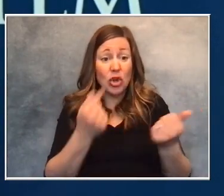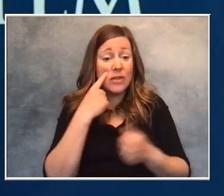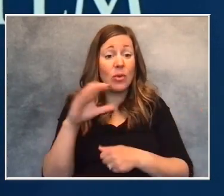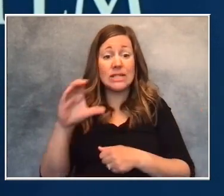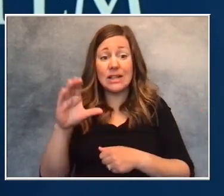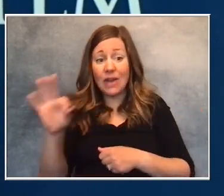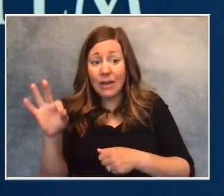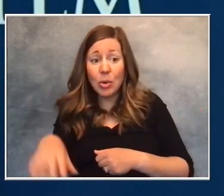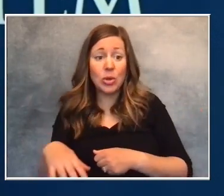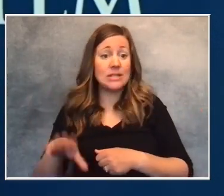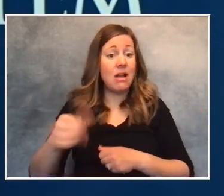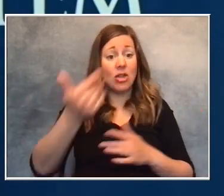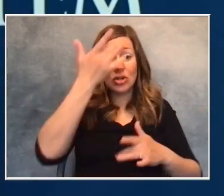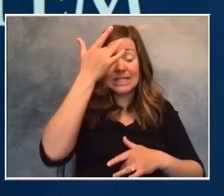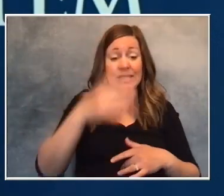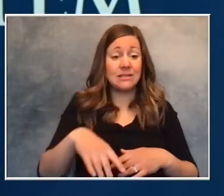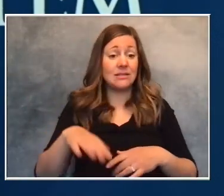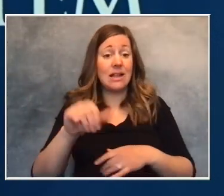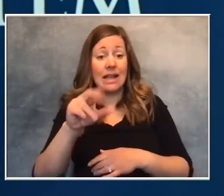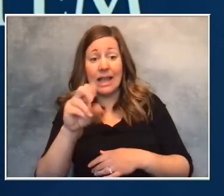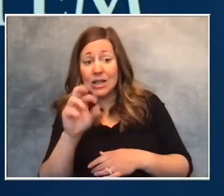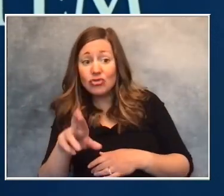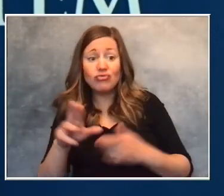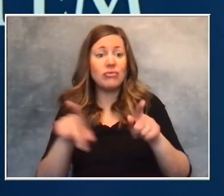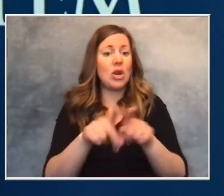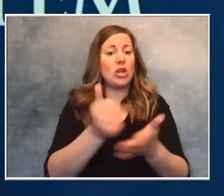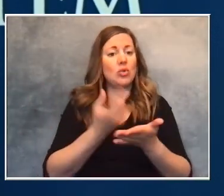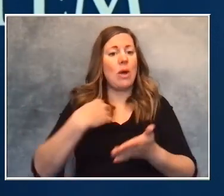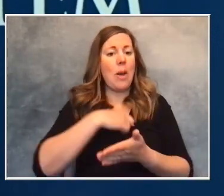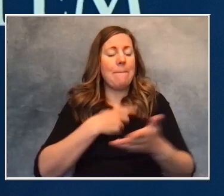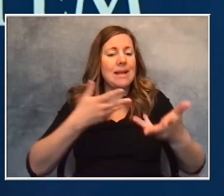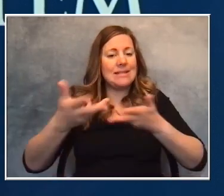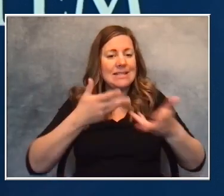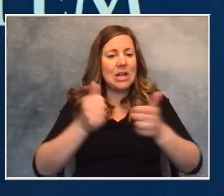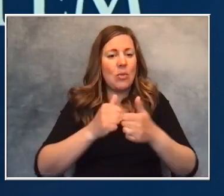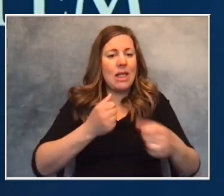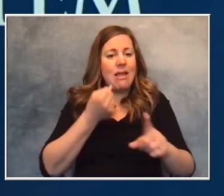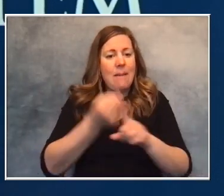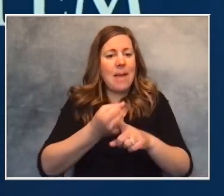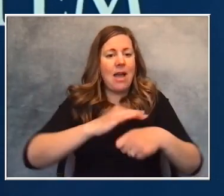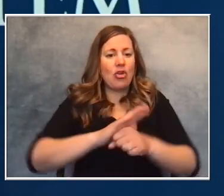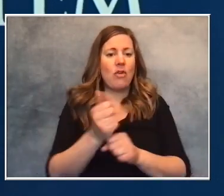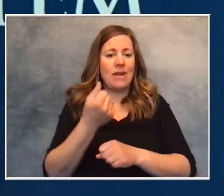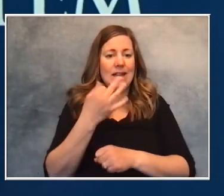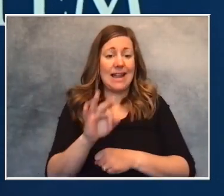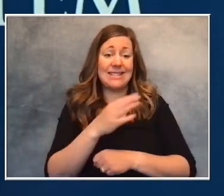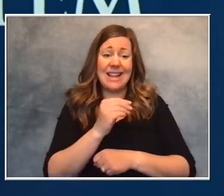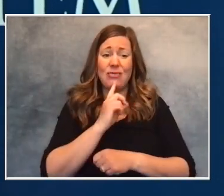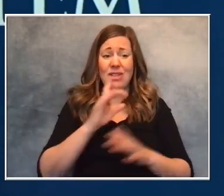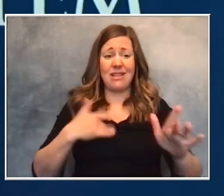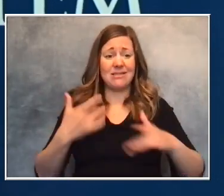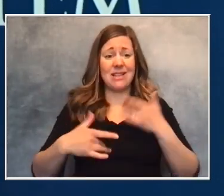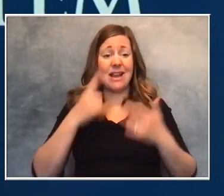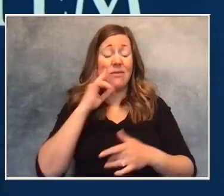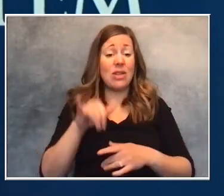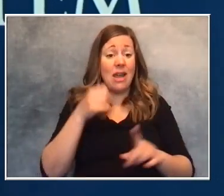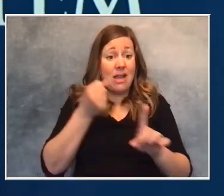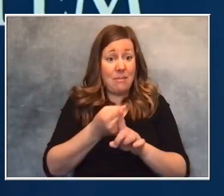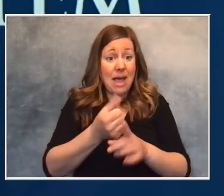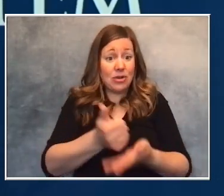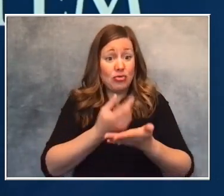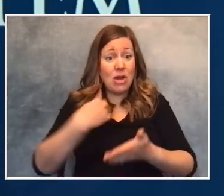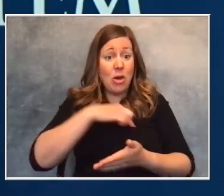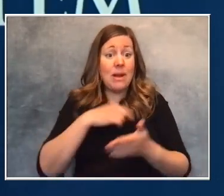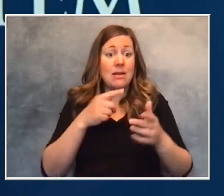diseases, and also help us deal with the impacts of COVID-19. And we look forward to the impact science has on trying to help us manage long